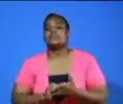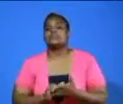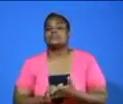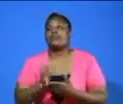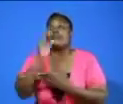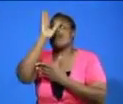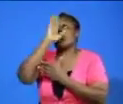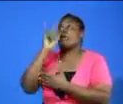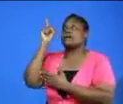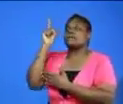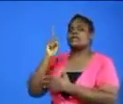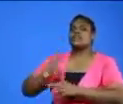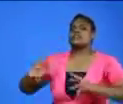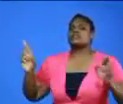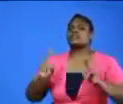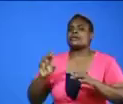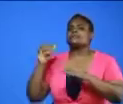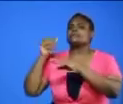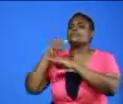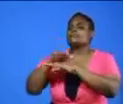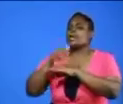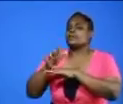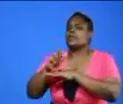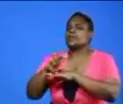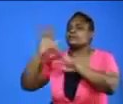getting ready to send rain.